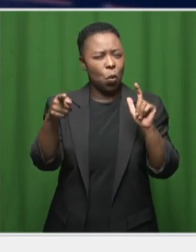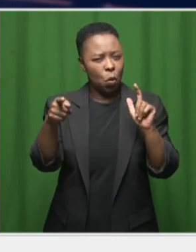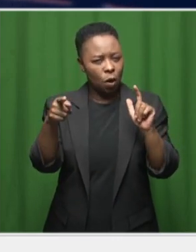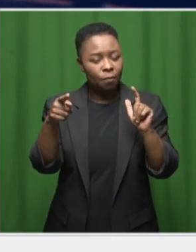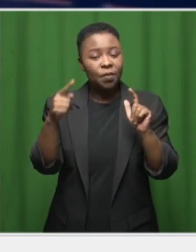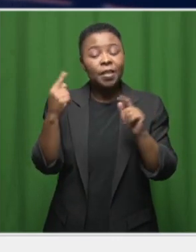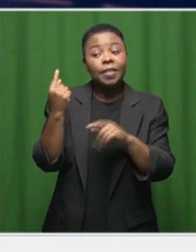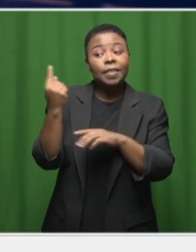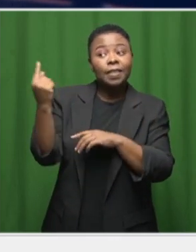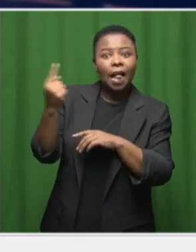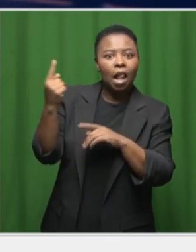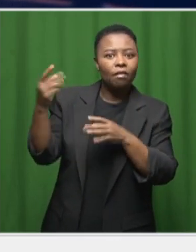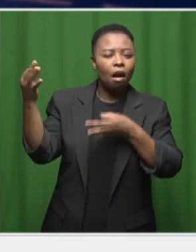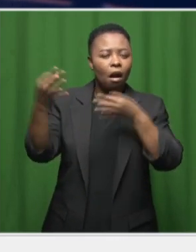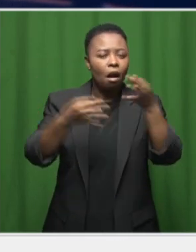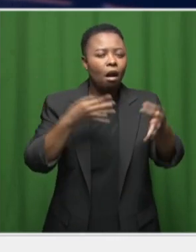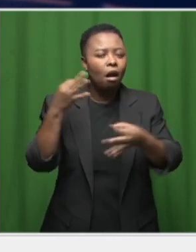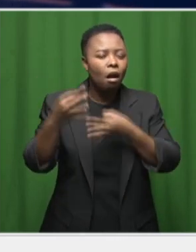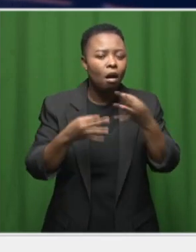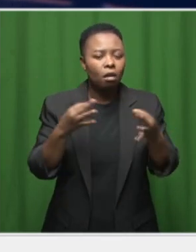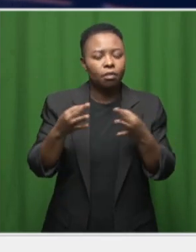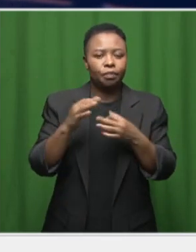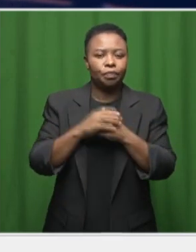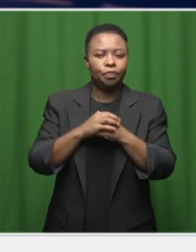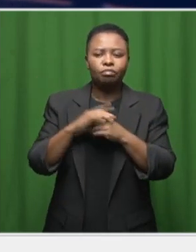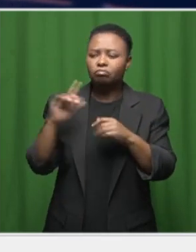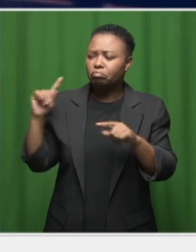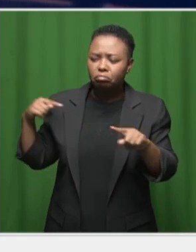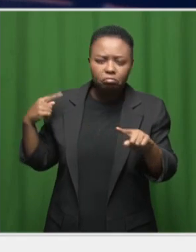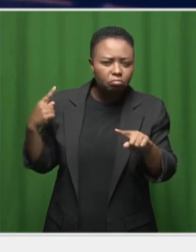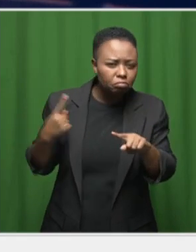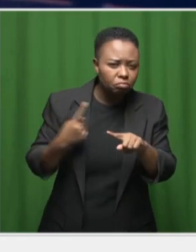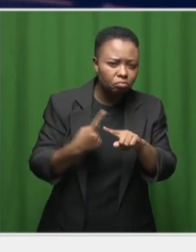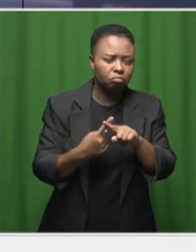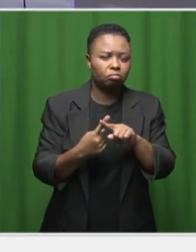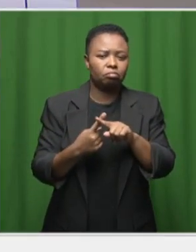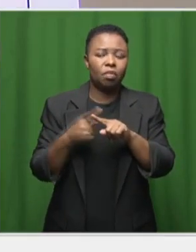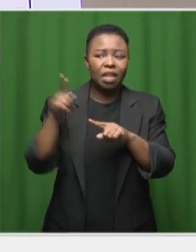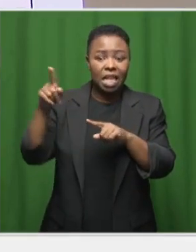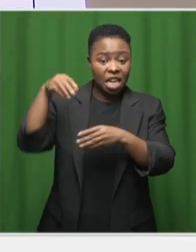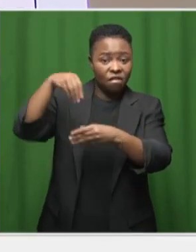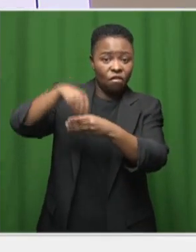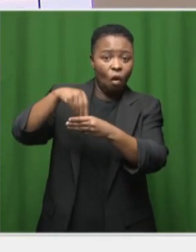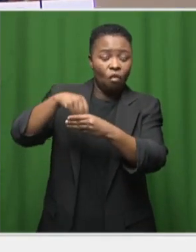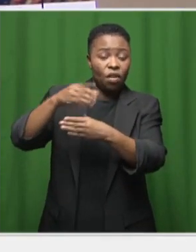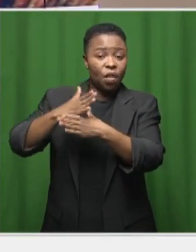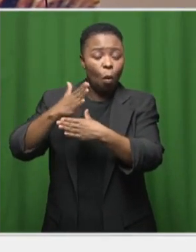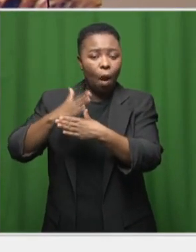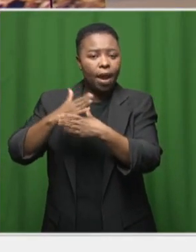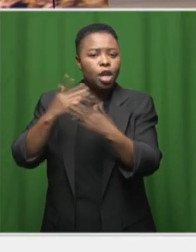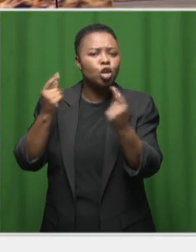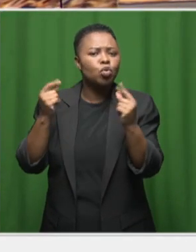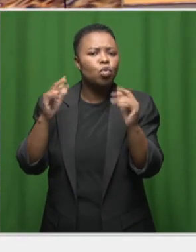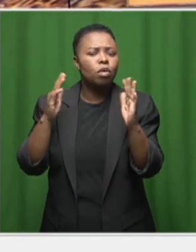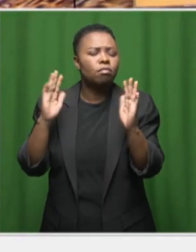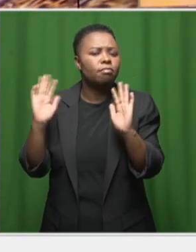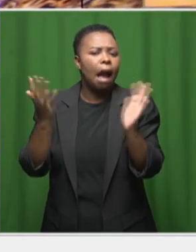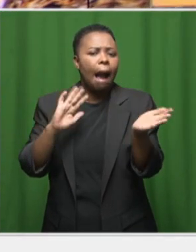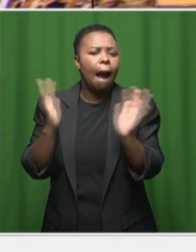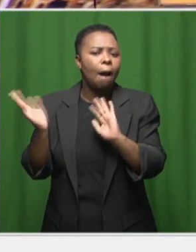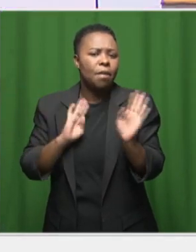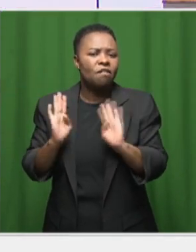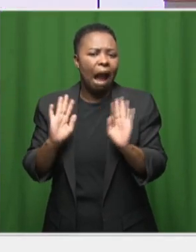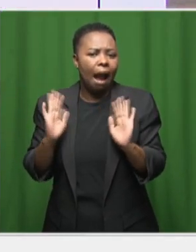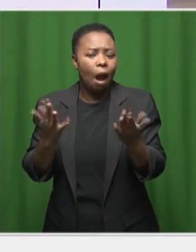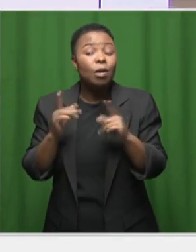himself, how he has carried himself throughout the years he's been involved in the industry, you know. And as a